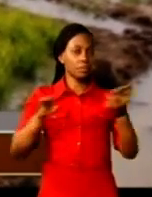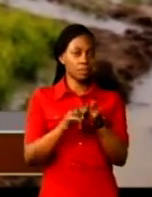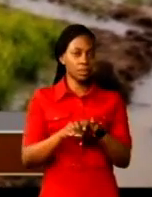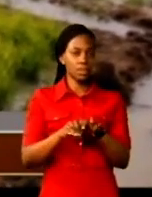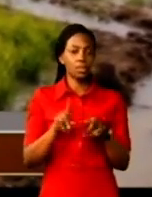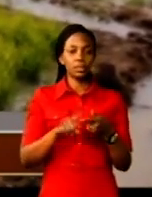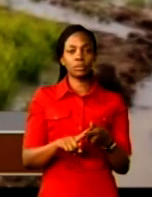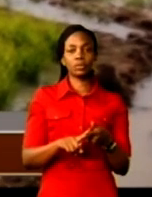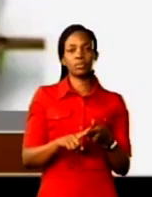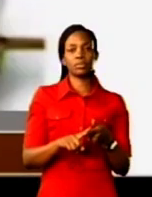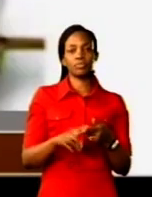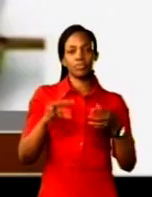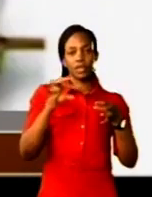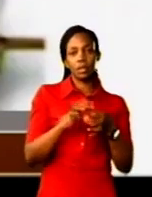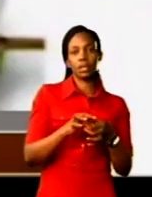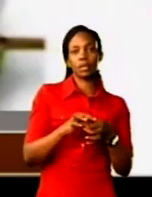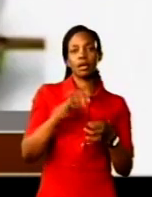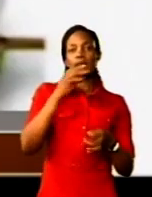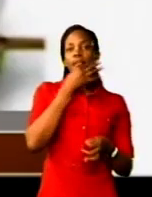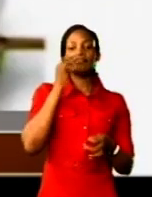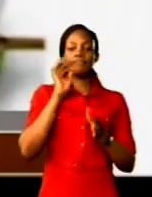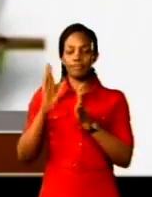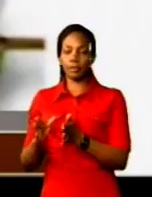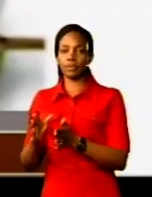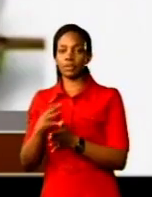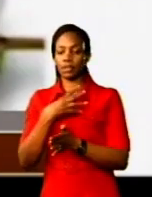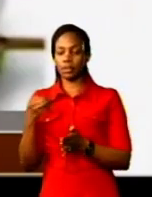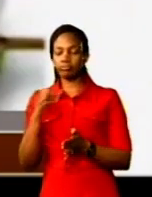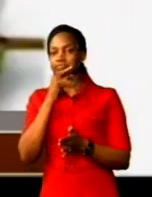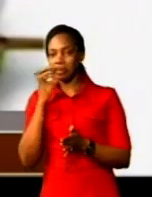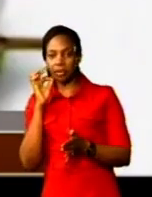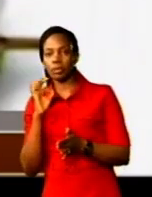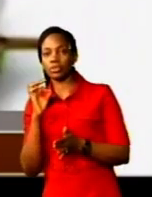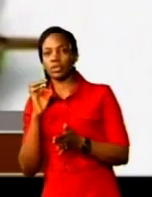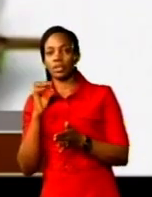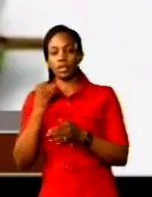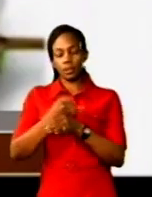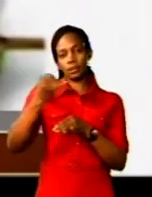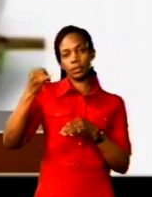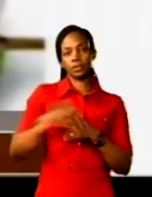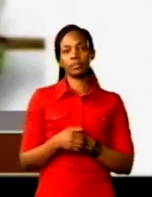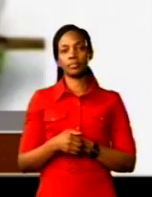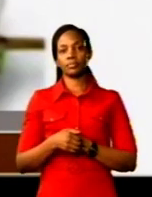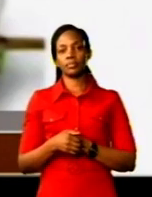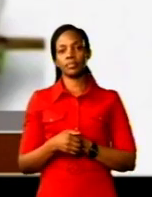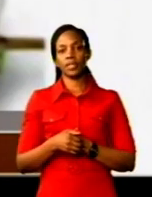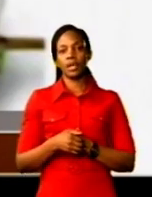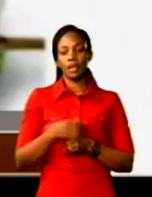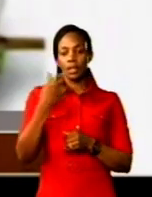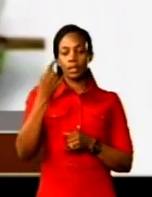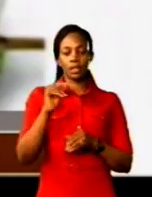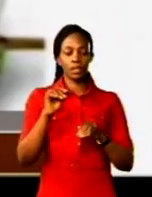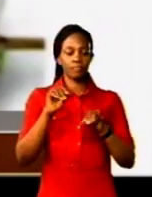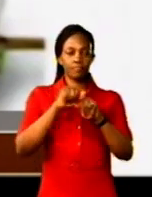farmers and research institutions. It is based on this that the National Biotechnology Development Agency organized a